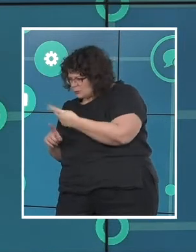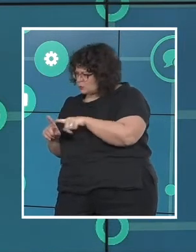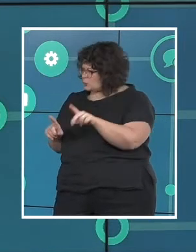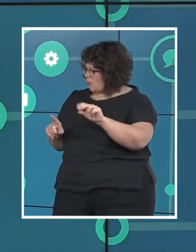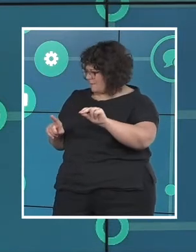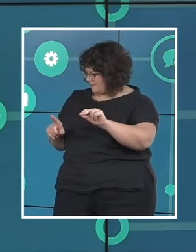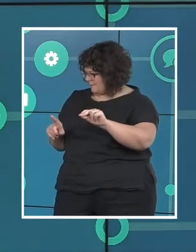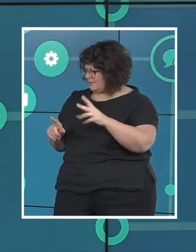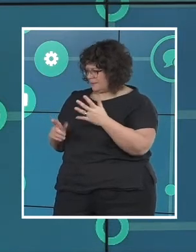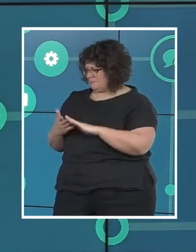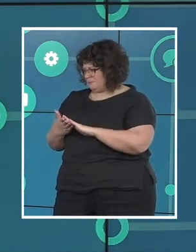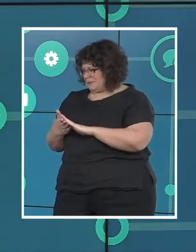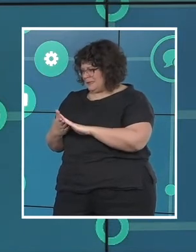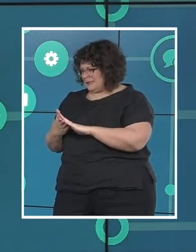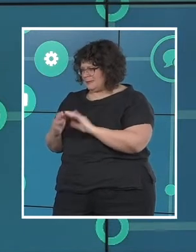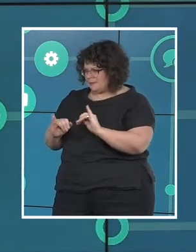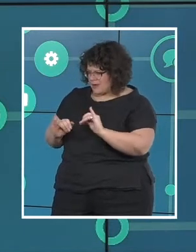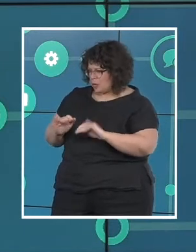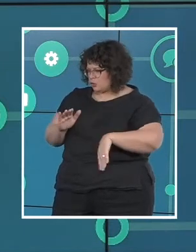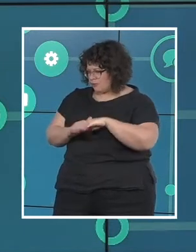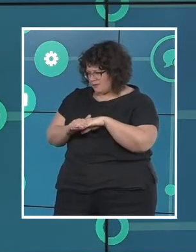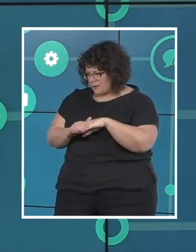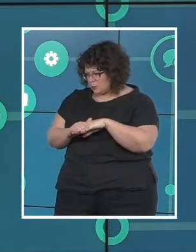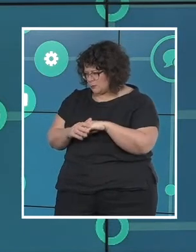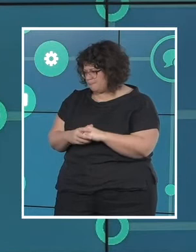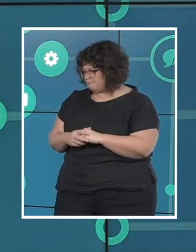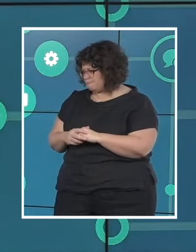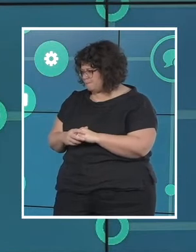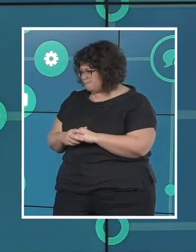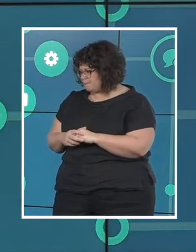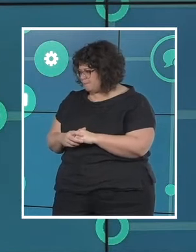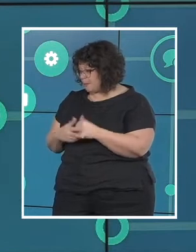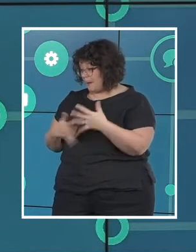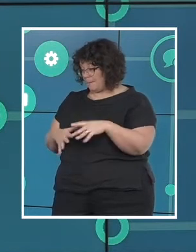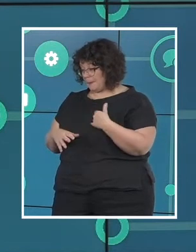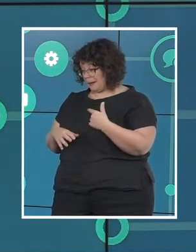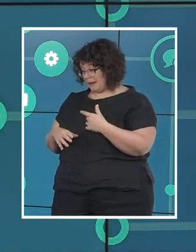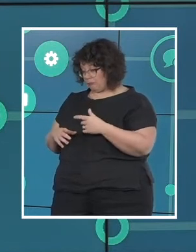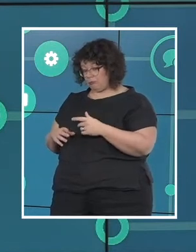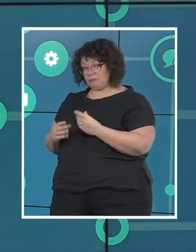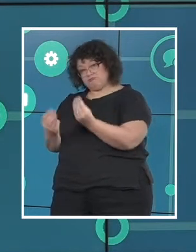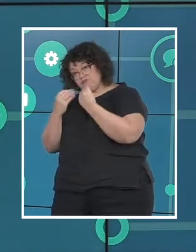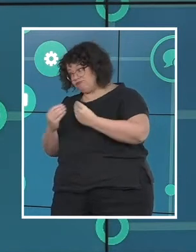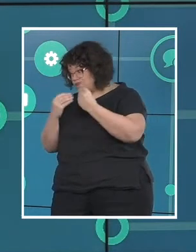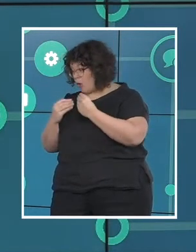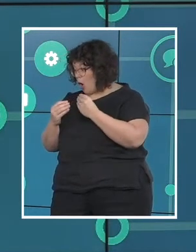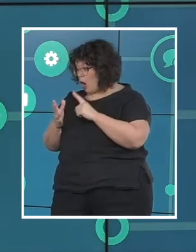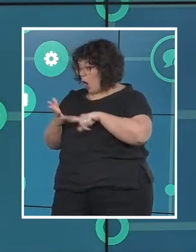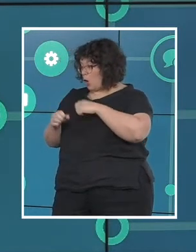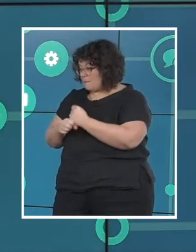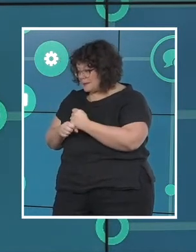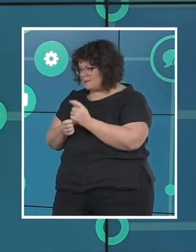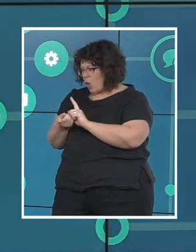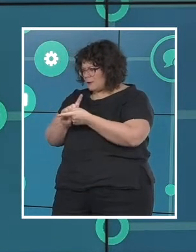alternative communication that my curiosity in accessibility really sparked. It was in the classroom and as